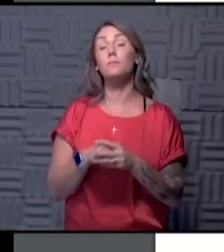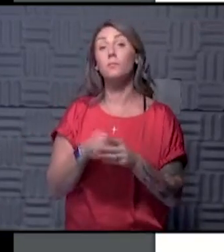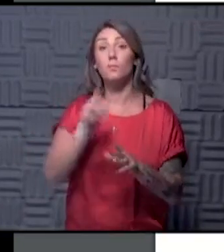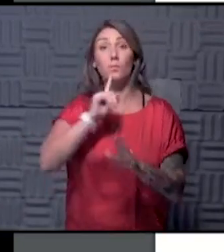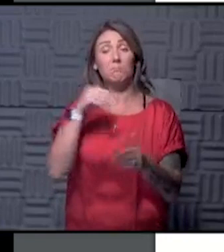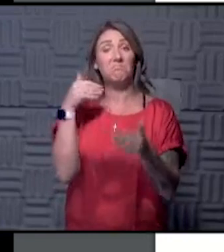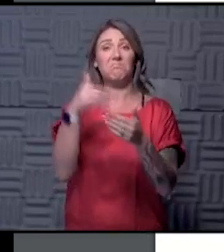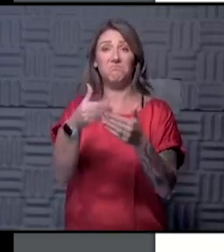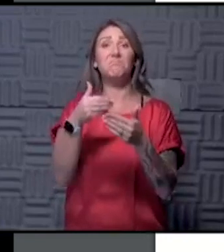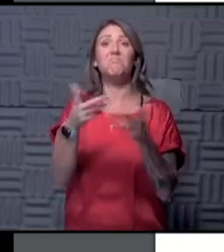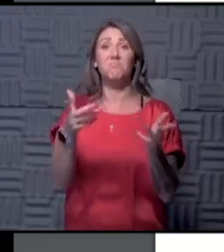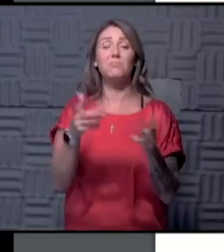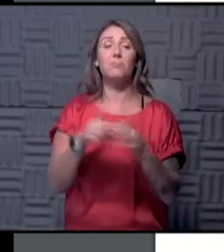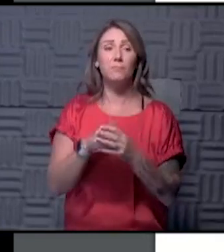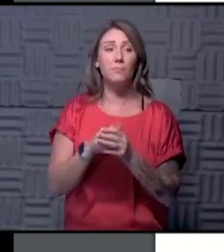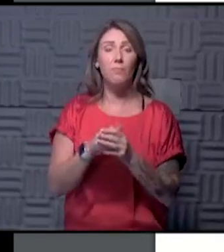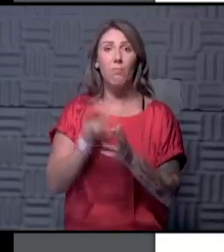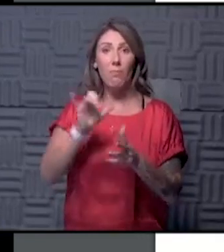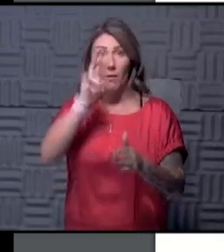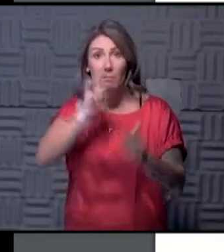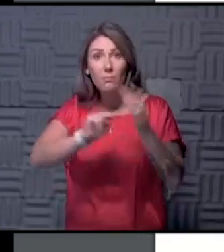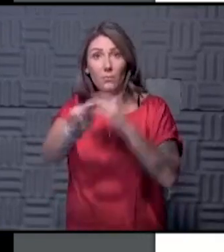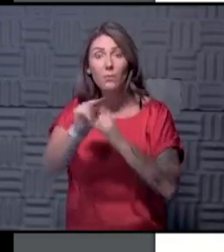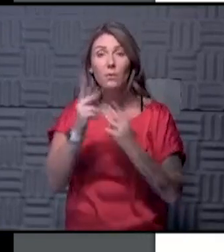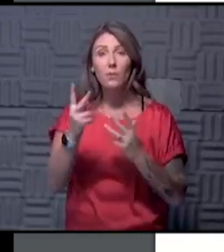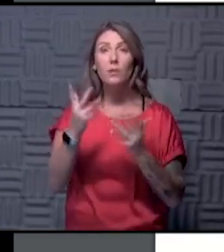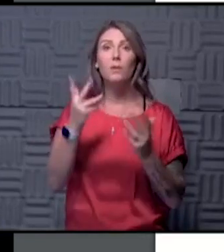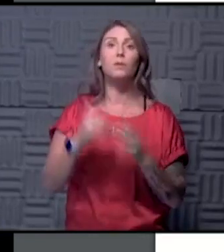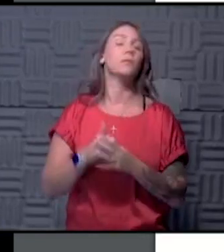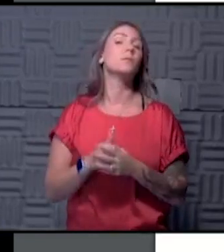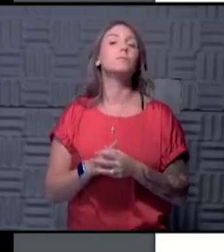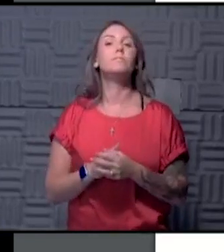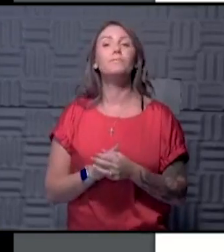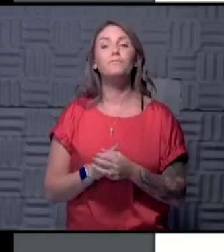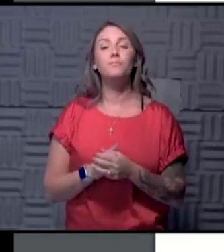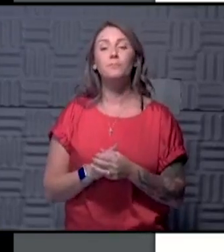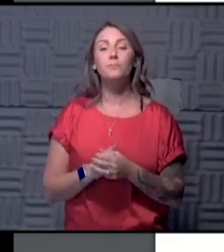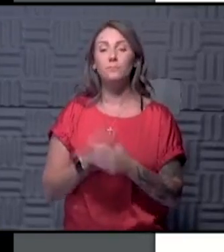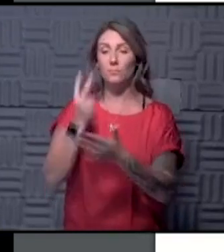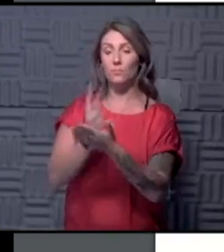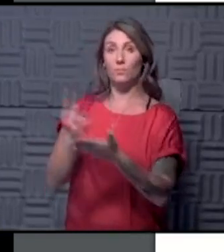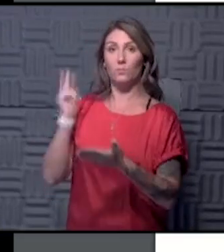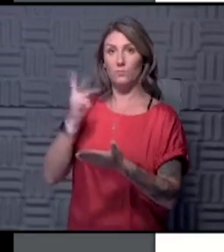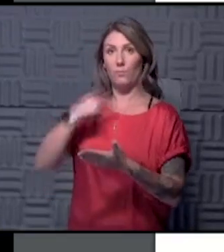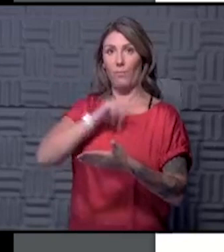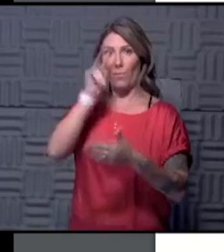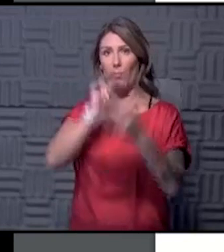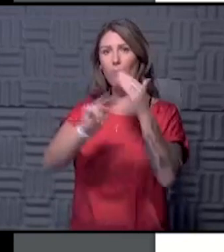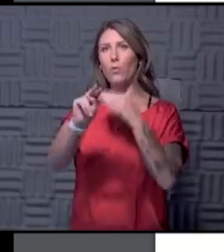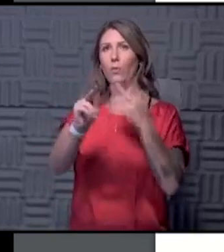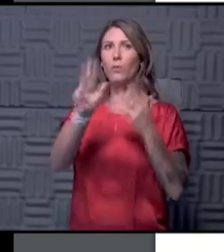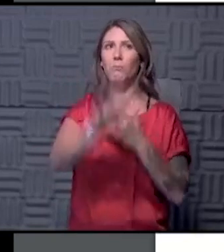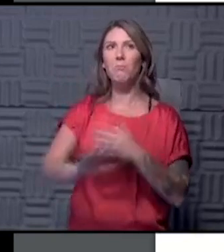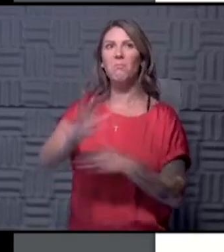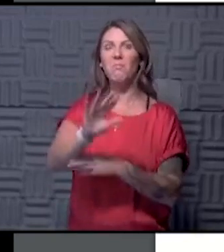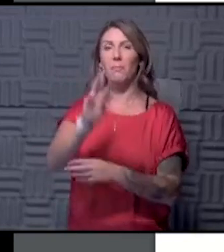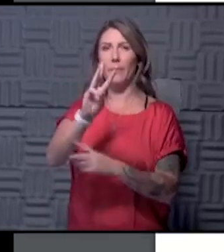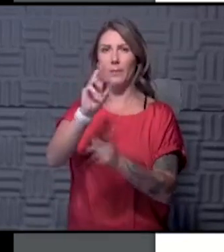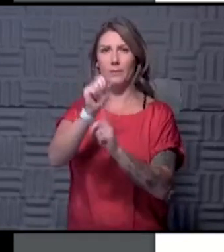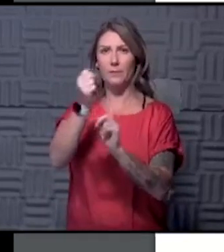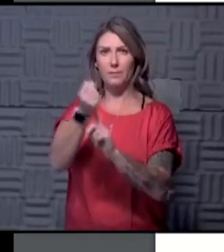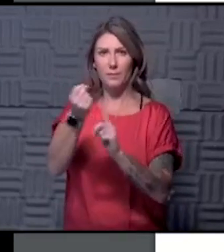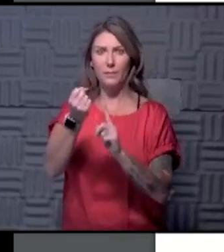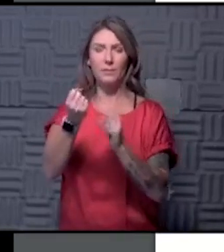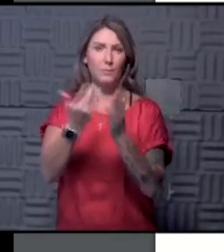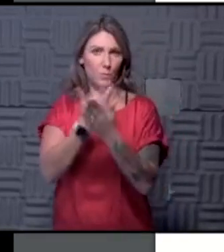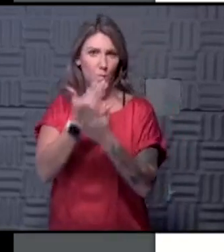line with what that forecast is projecting. So 2 weeks ago, we were projecting about 6 new cases